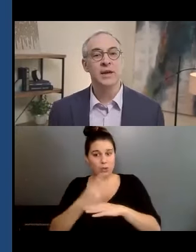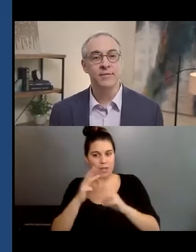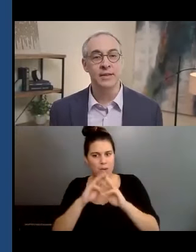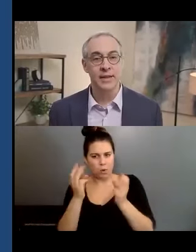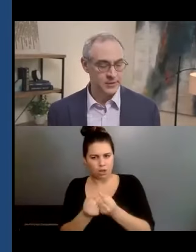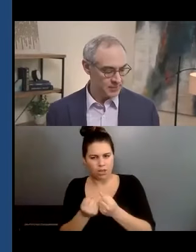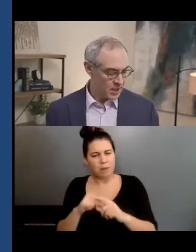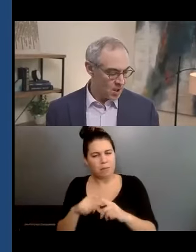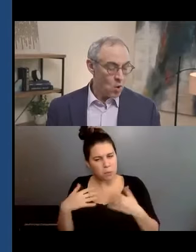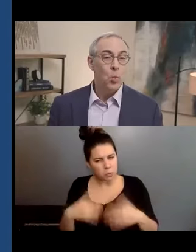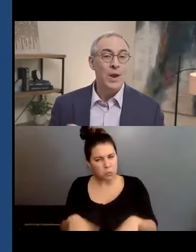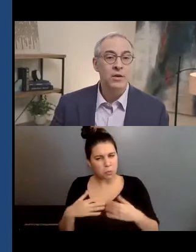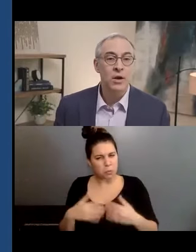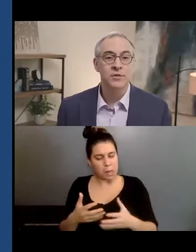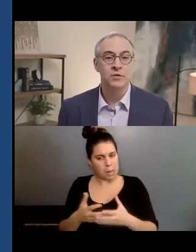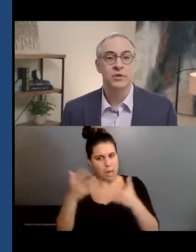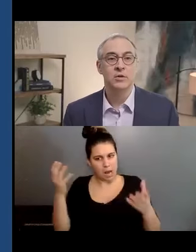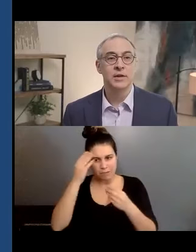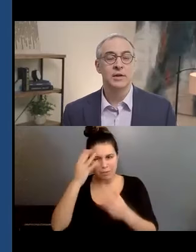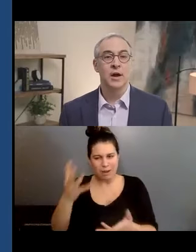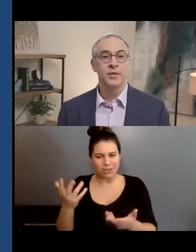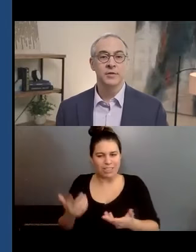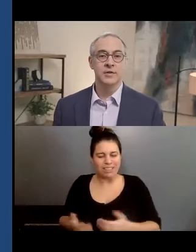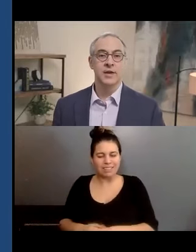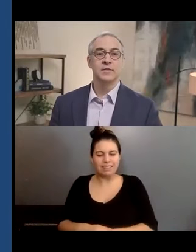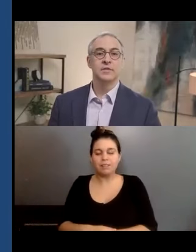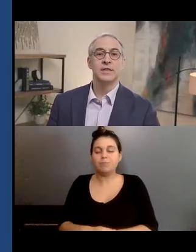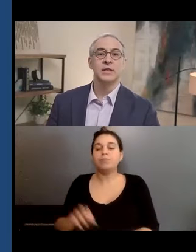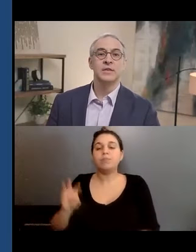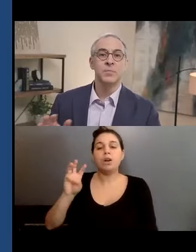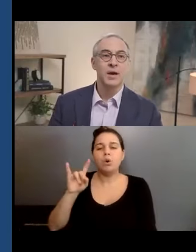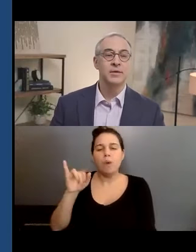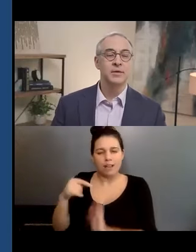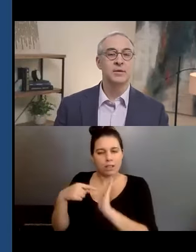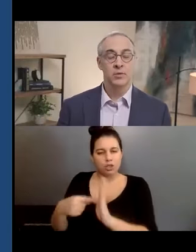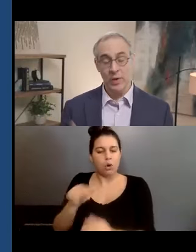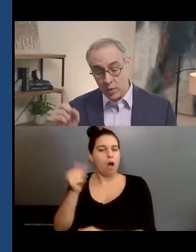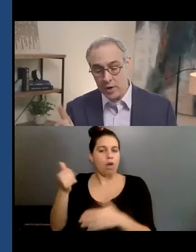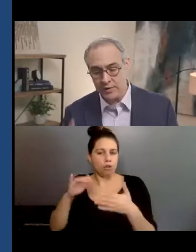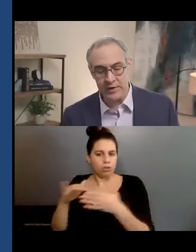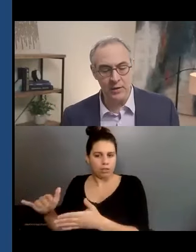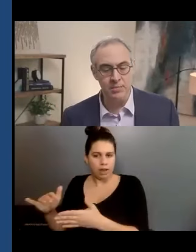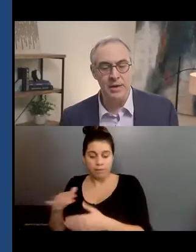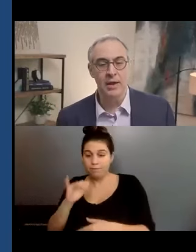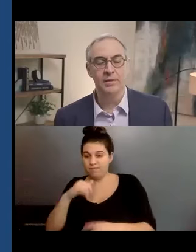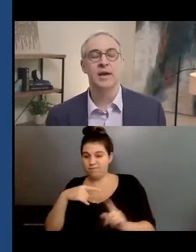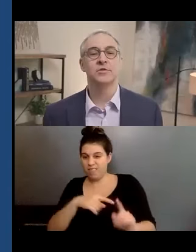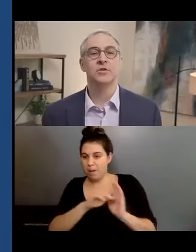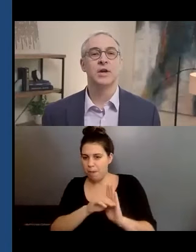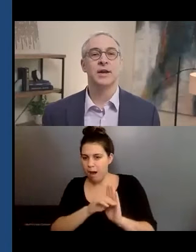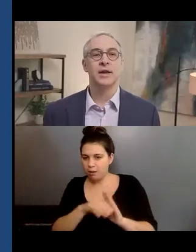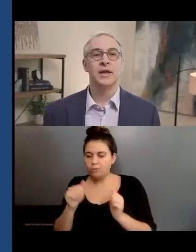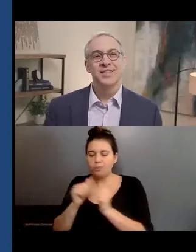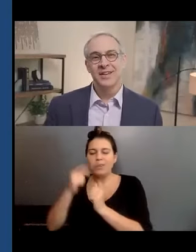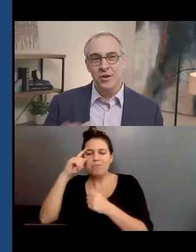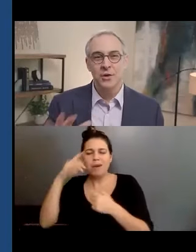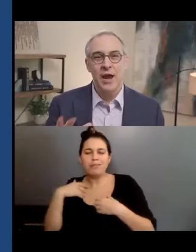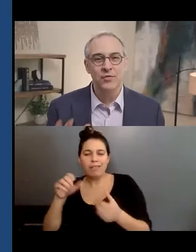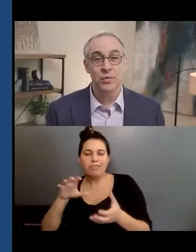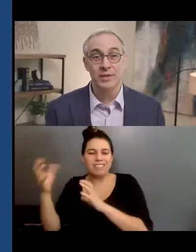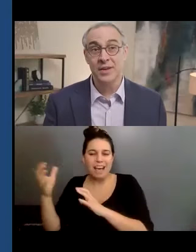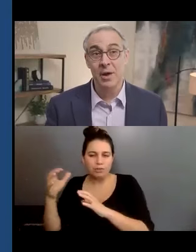really a heavy lift. Wendy also showed in other studies that this model, in one other study with mental health disaster training, that